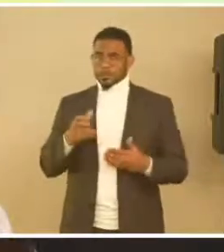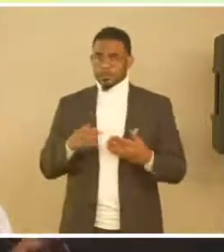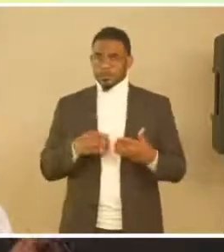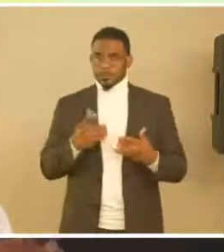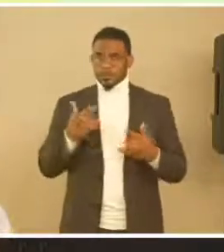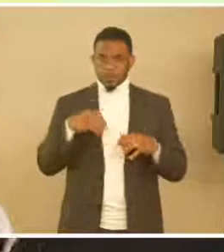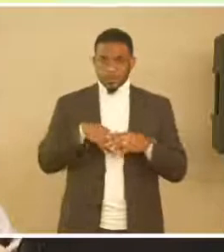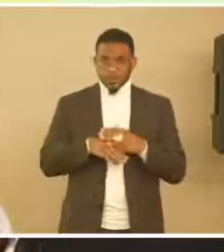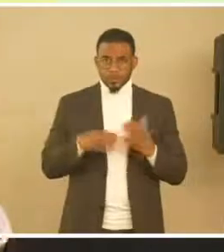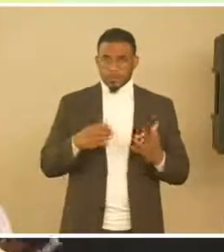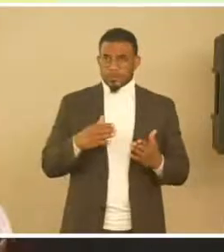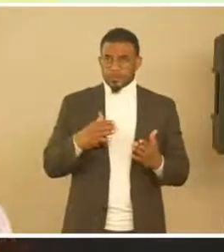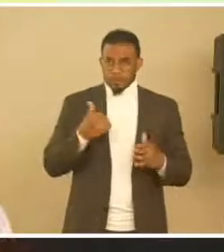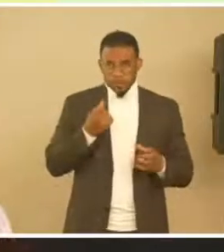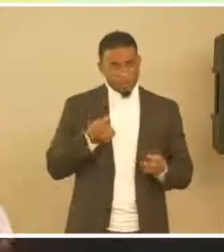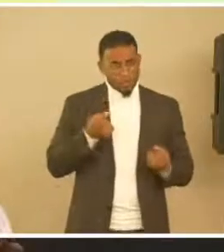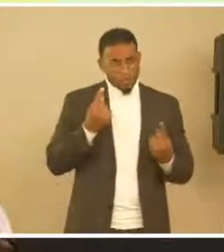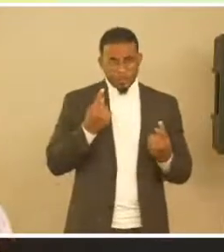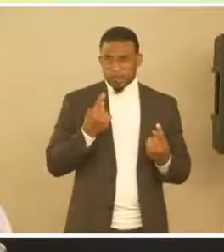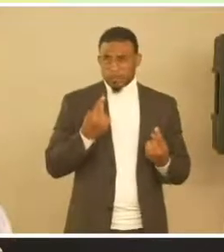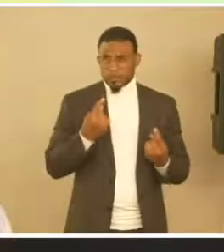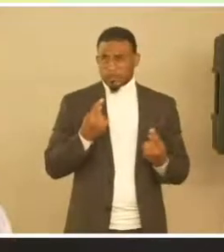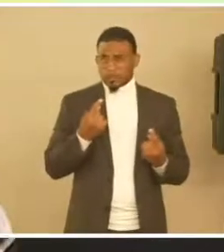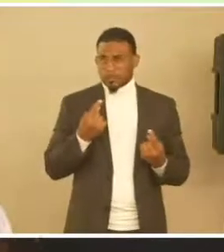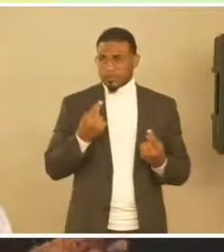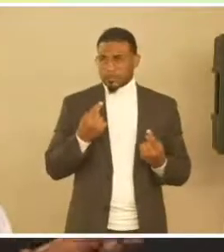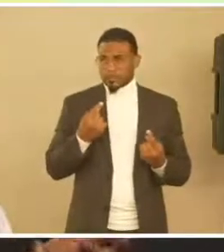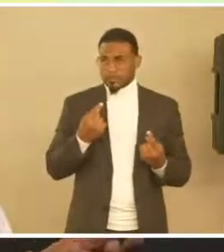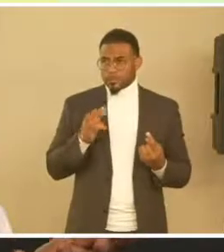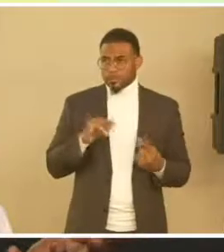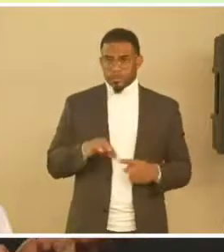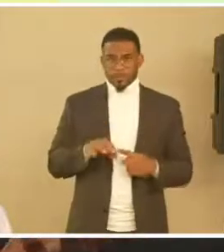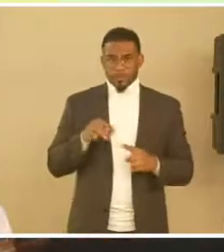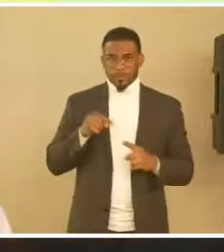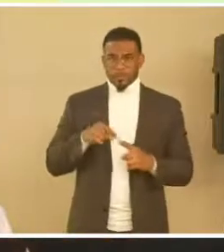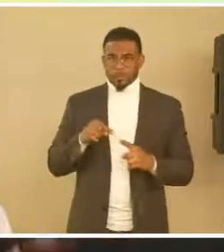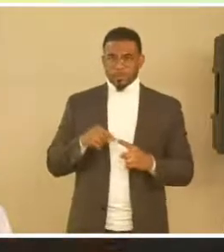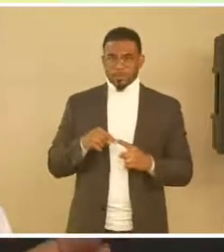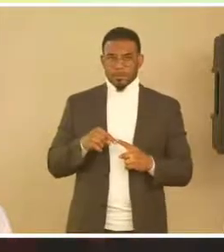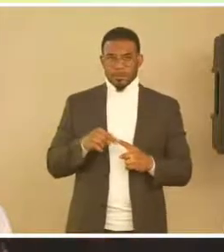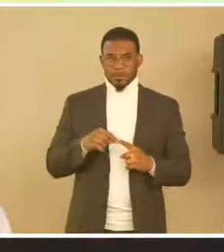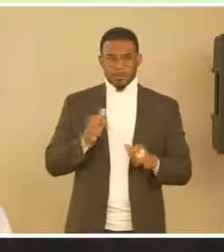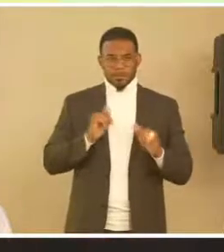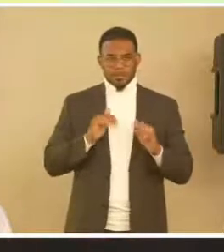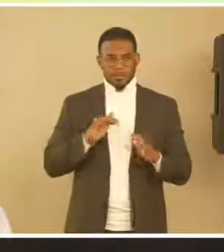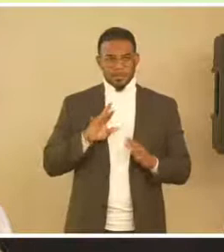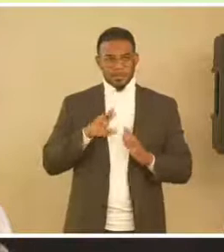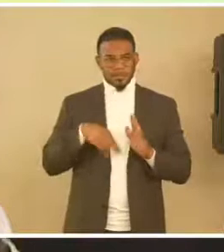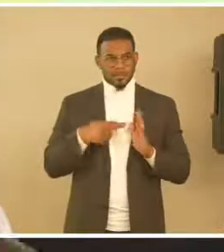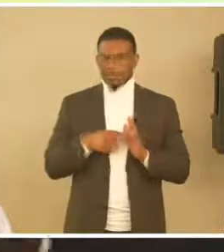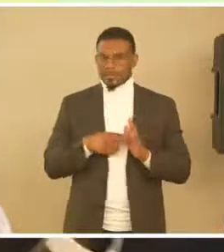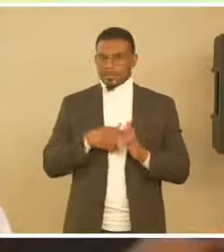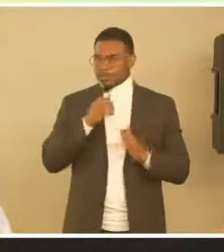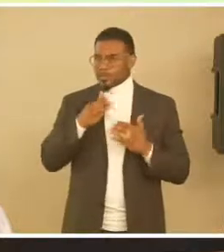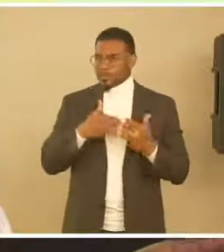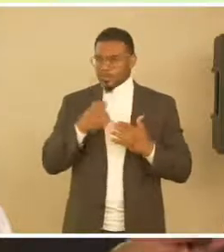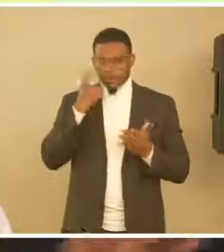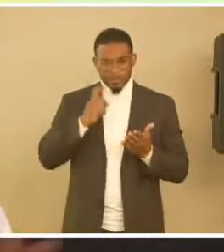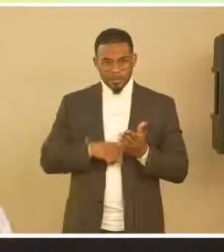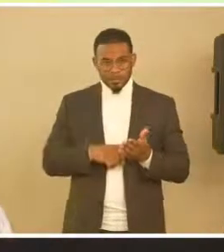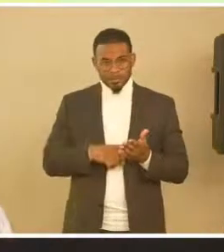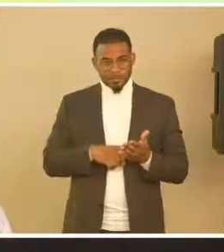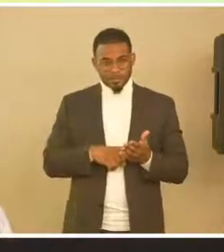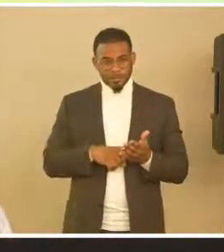So coming in and understanding that particular actor and his role, but not even